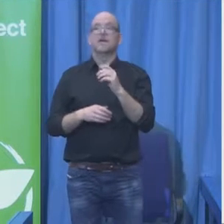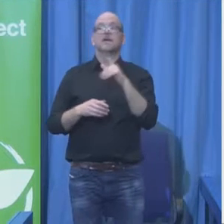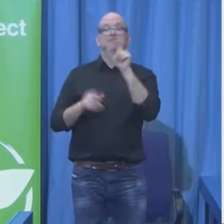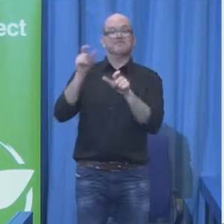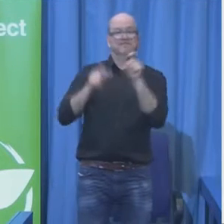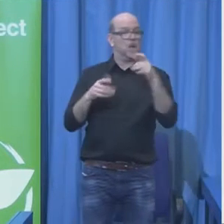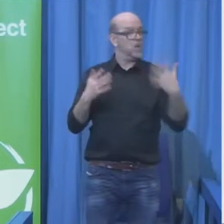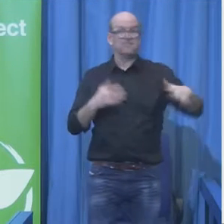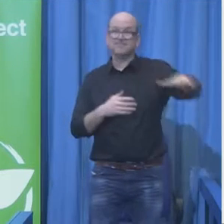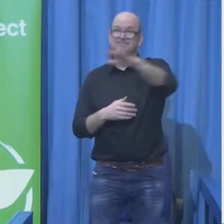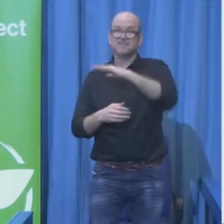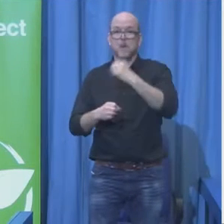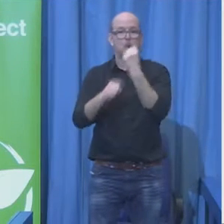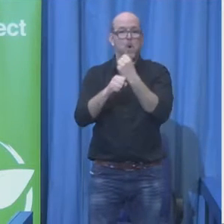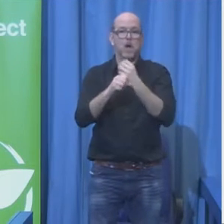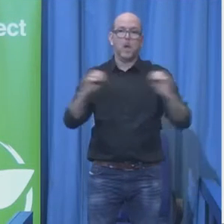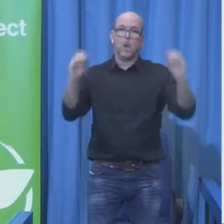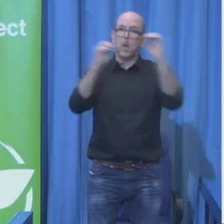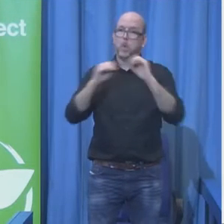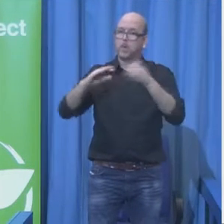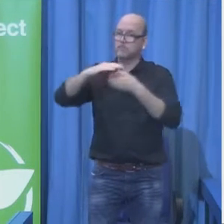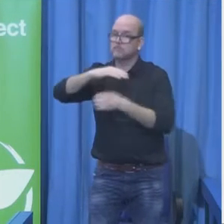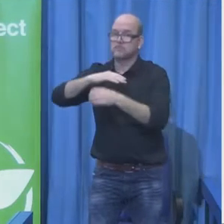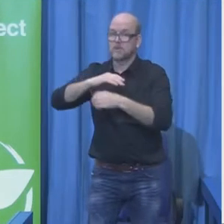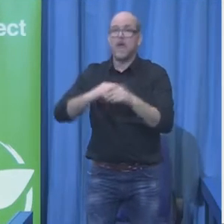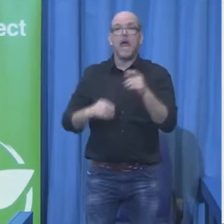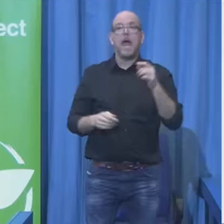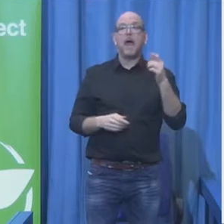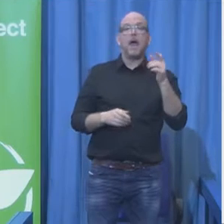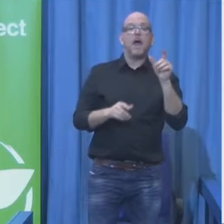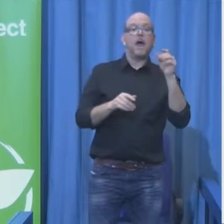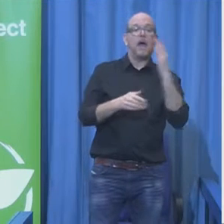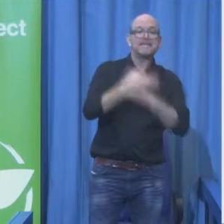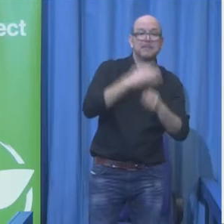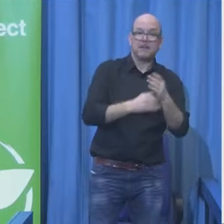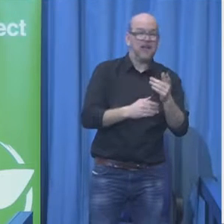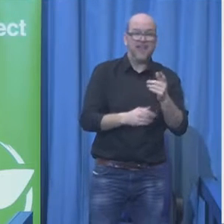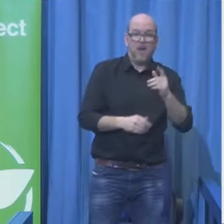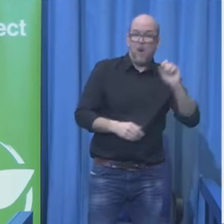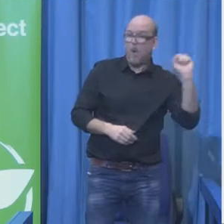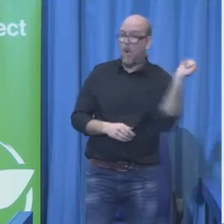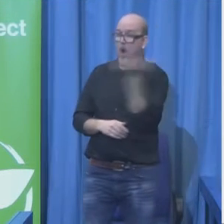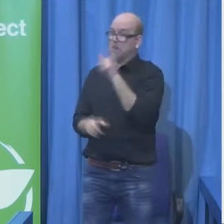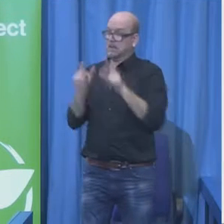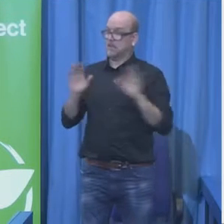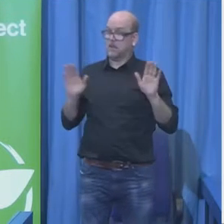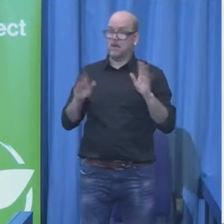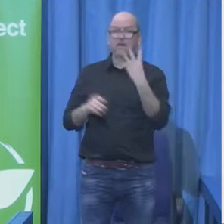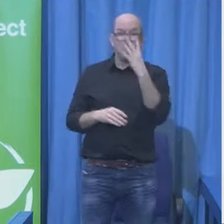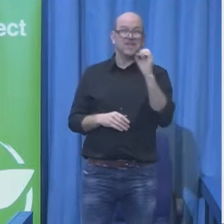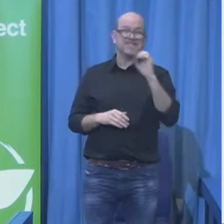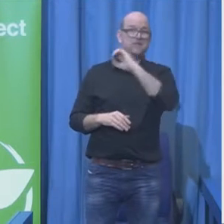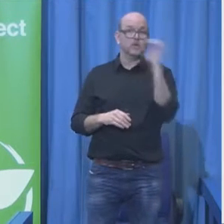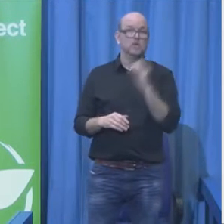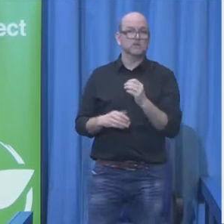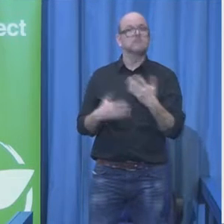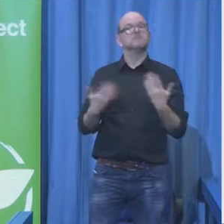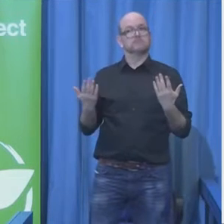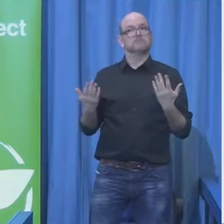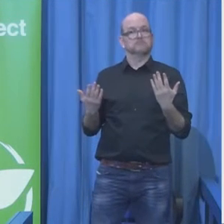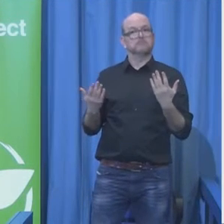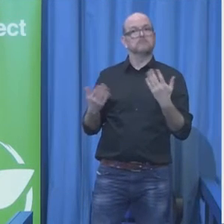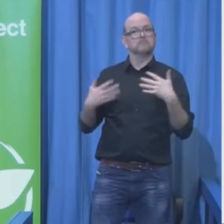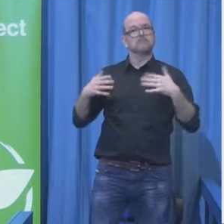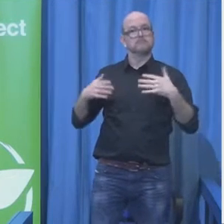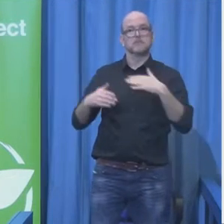you have a large informal sector. And then you have this additional challenge of either a poor safety net